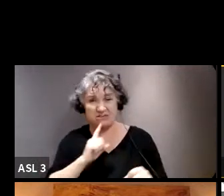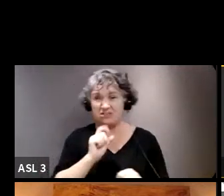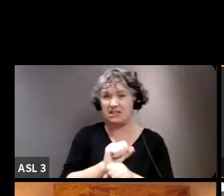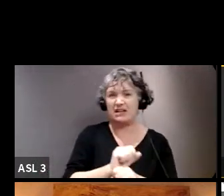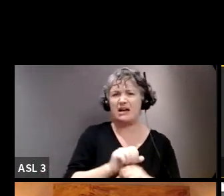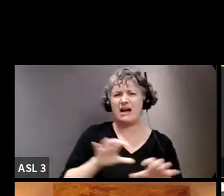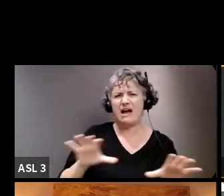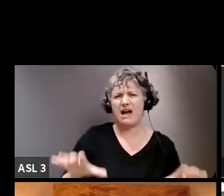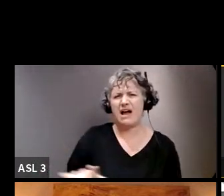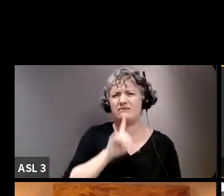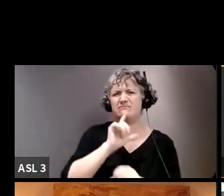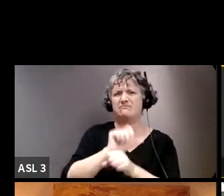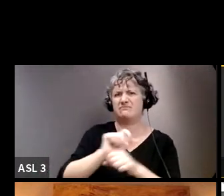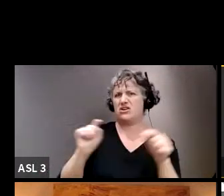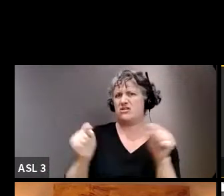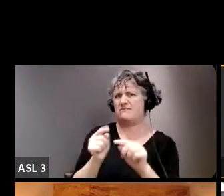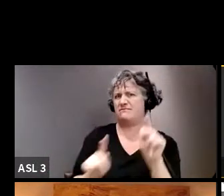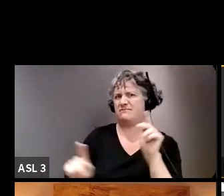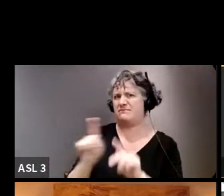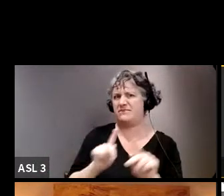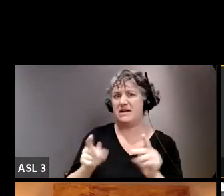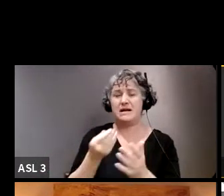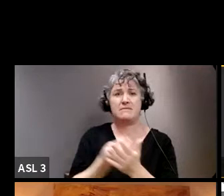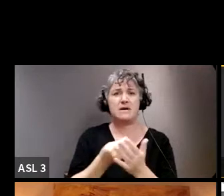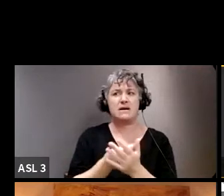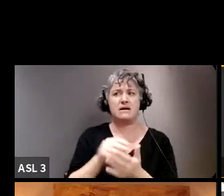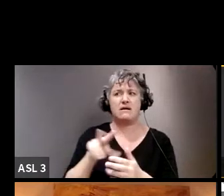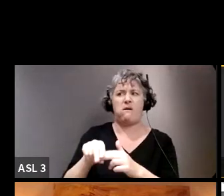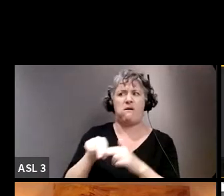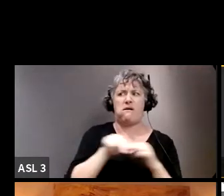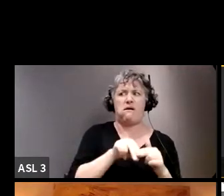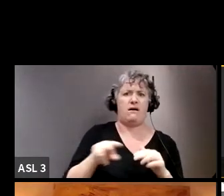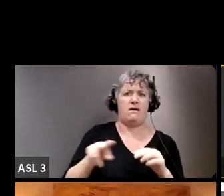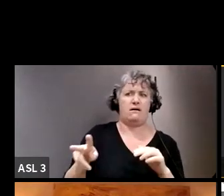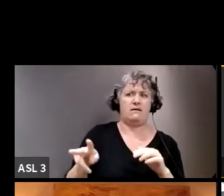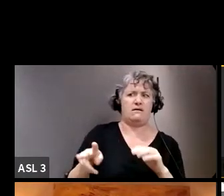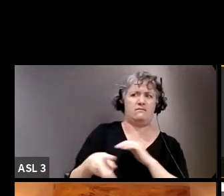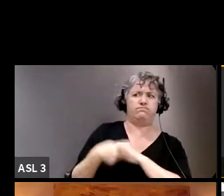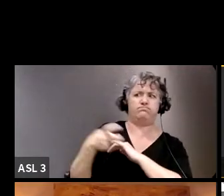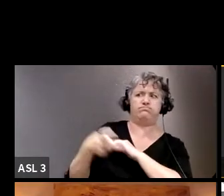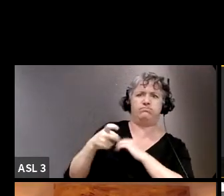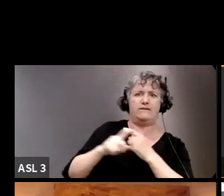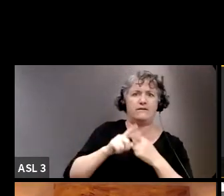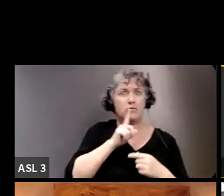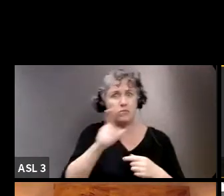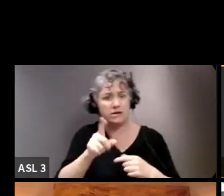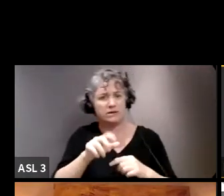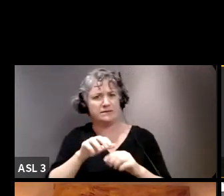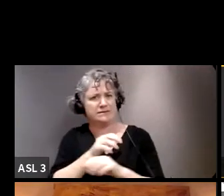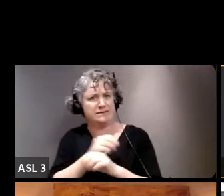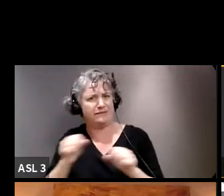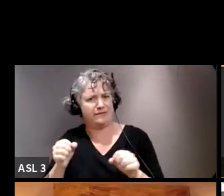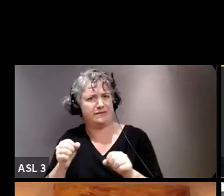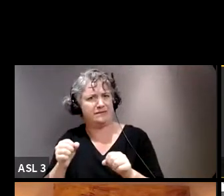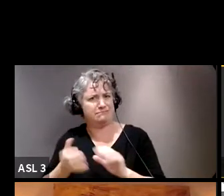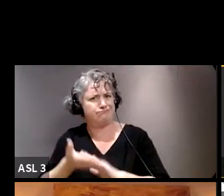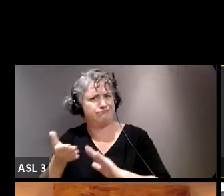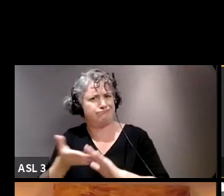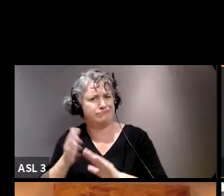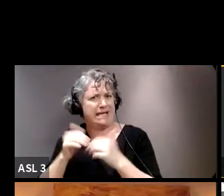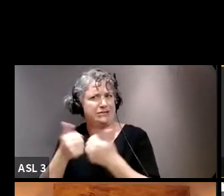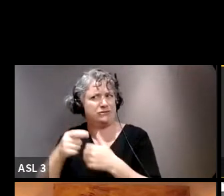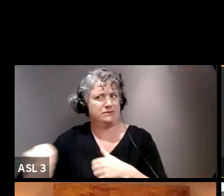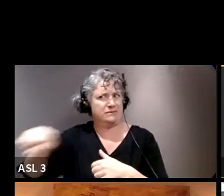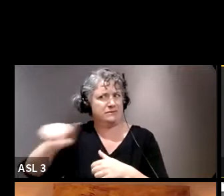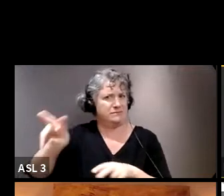harming people and siphoning money away from the people who are doing real safety work i want that money to go to public health to frontline